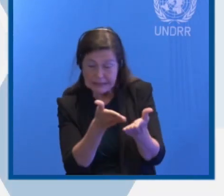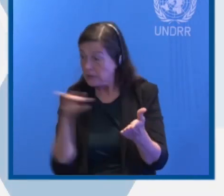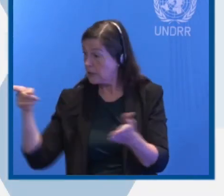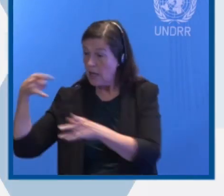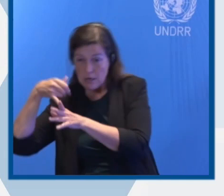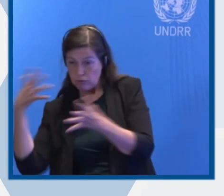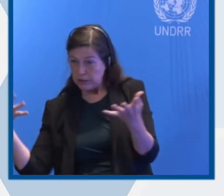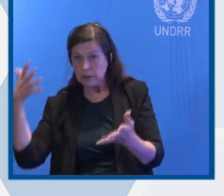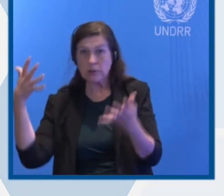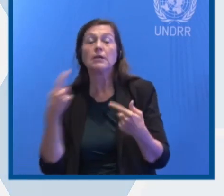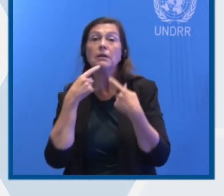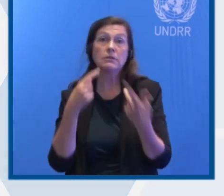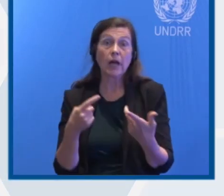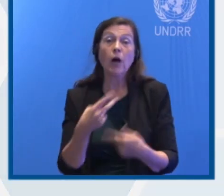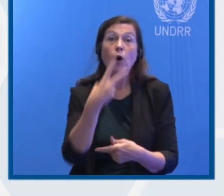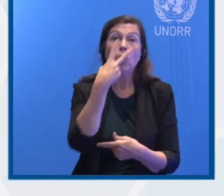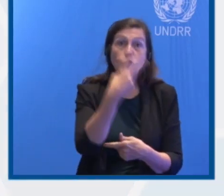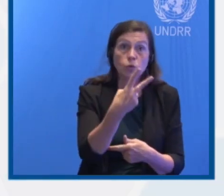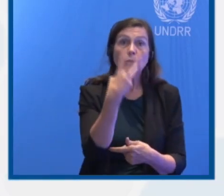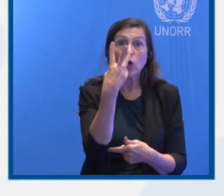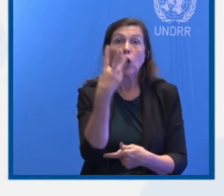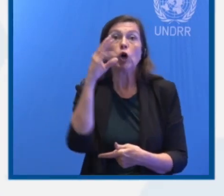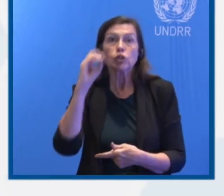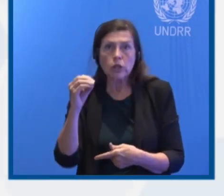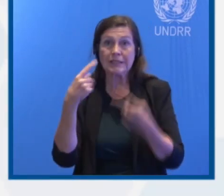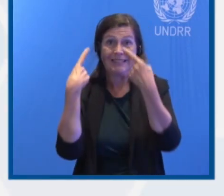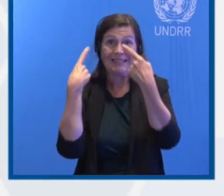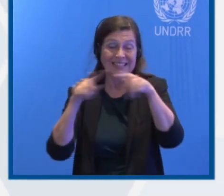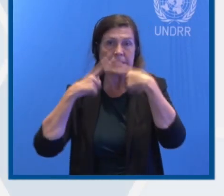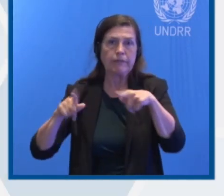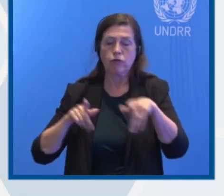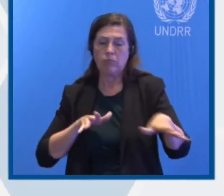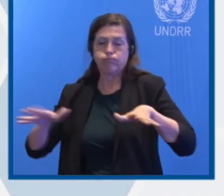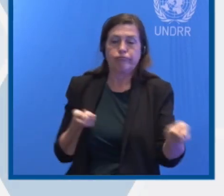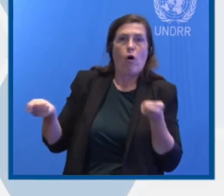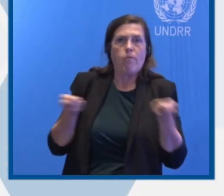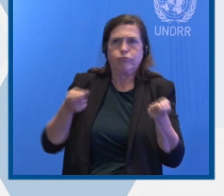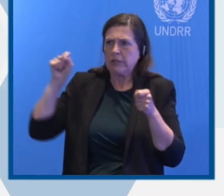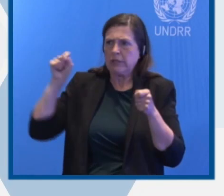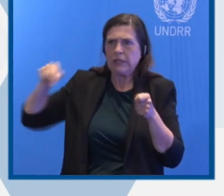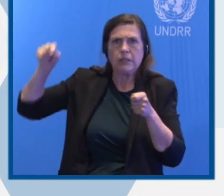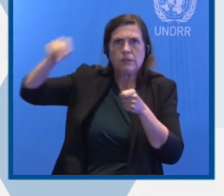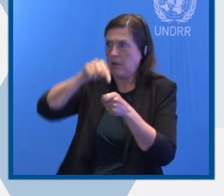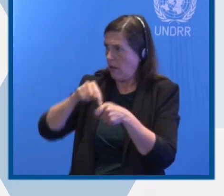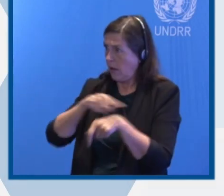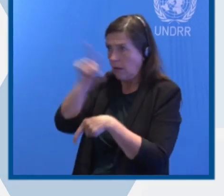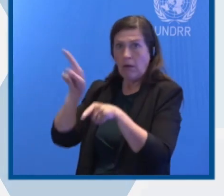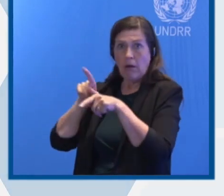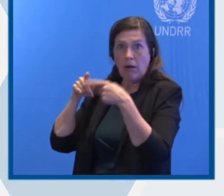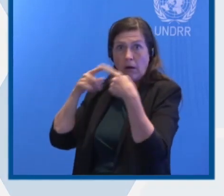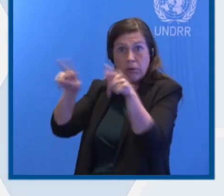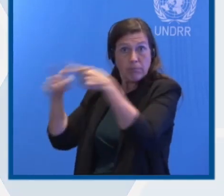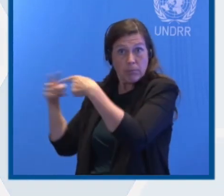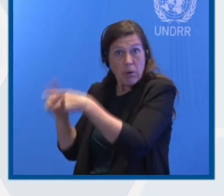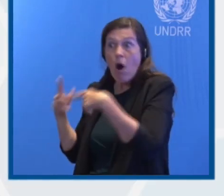about 230 operators looking at 416 services. How do we bring them all together?